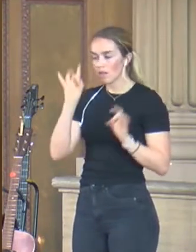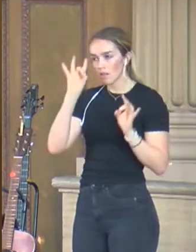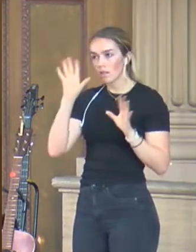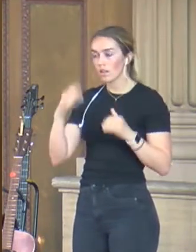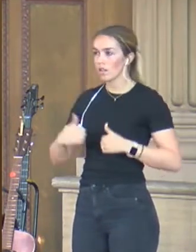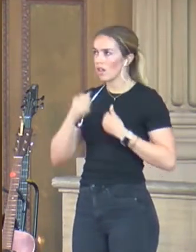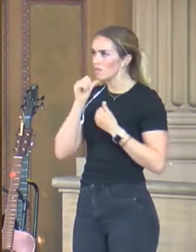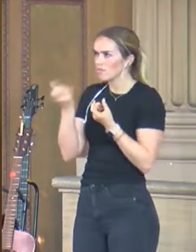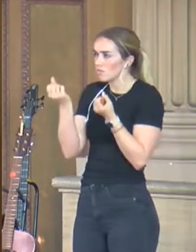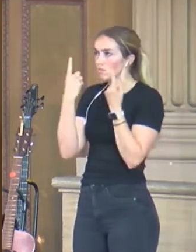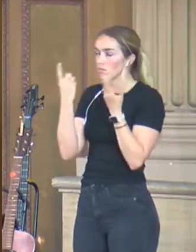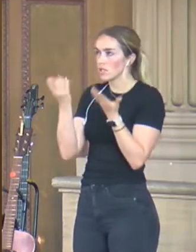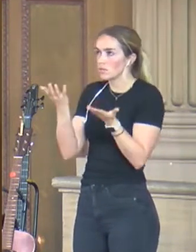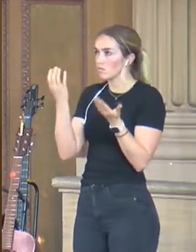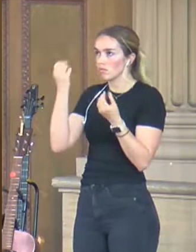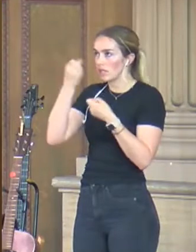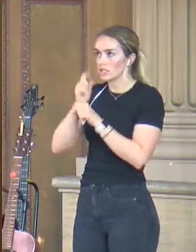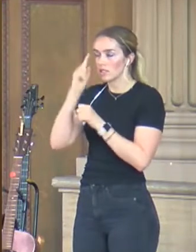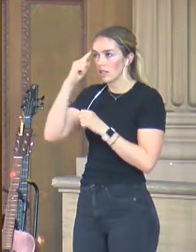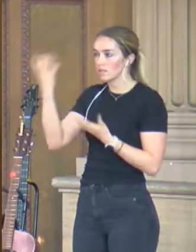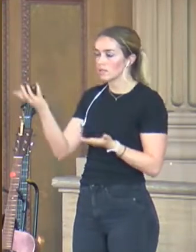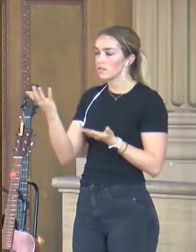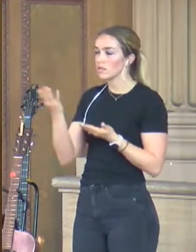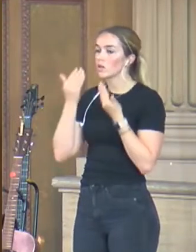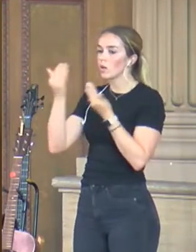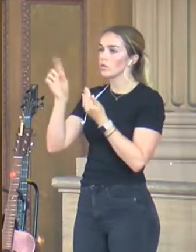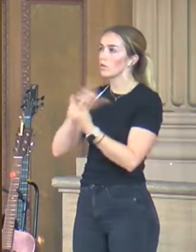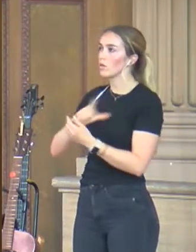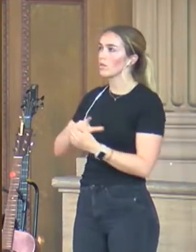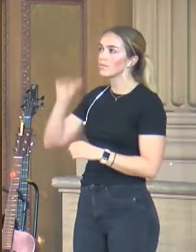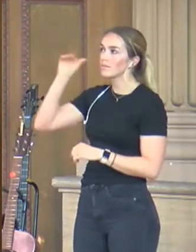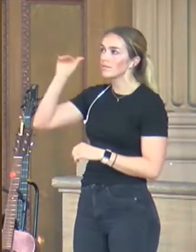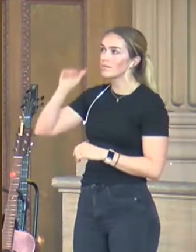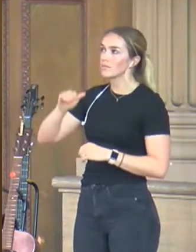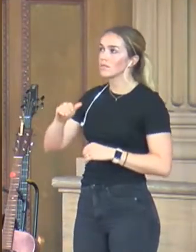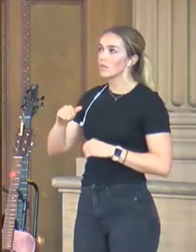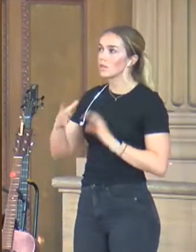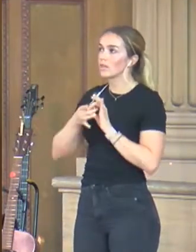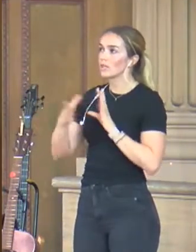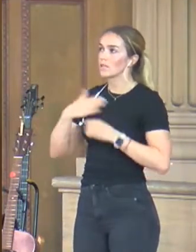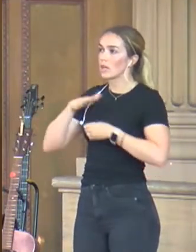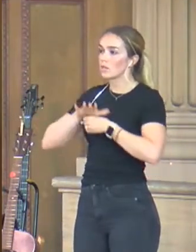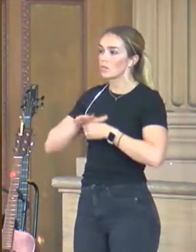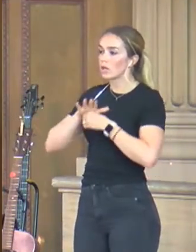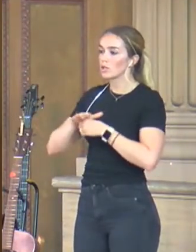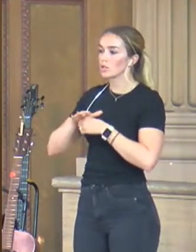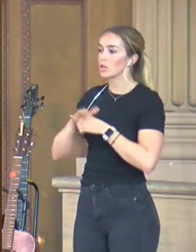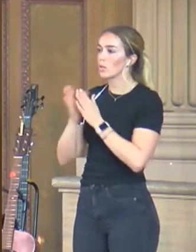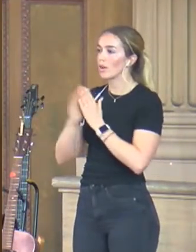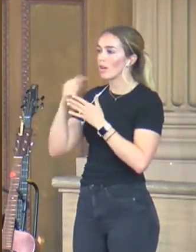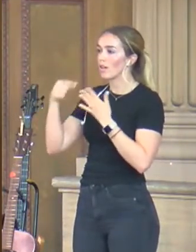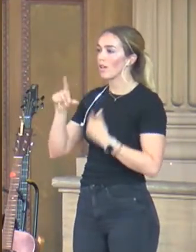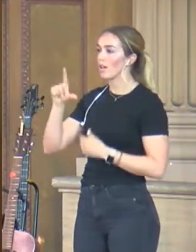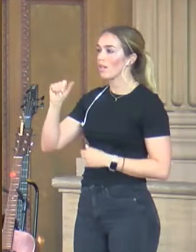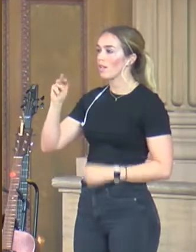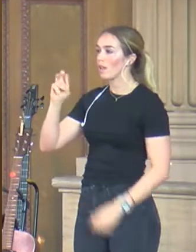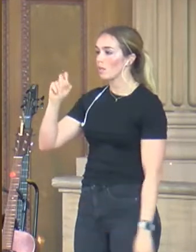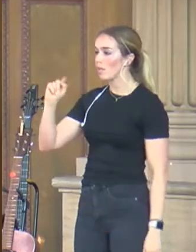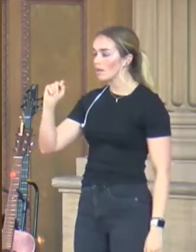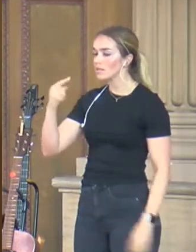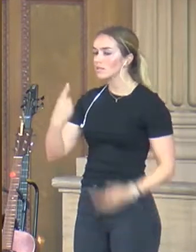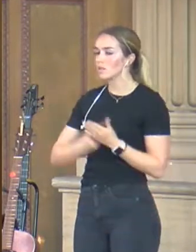isn't making any sense, this is how we go to the Lord with these things to release that pressure. Sometimes I think we try to spin